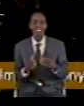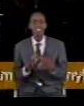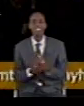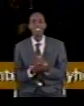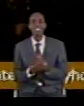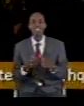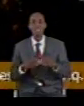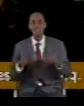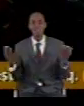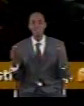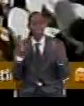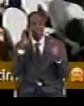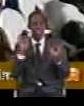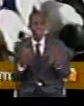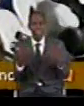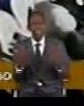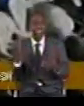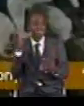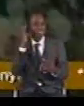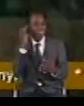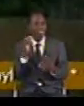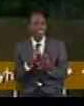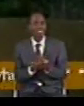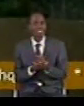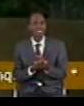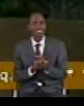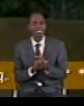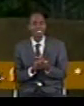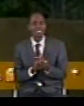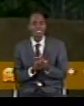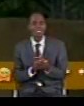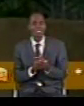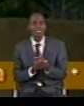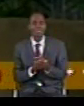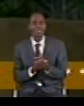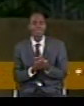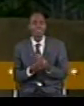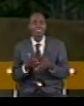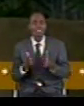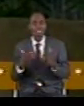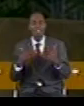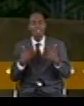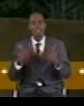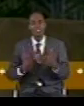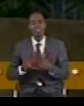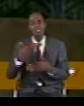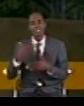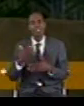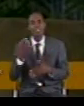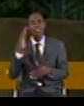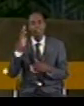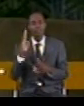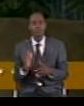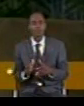can now hear. Let us have the next testifier.